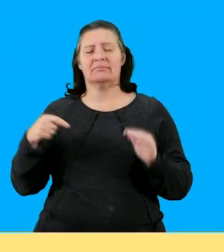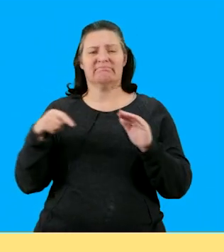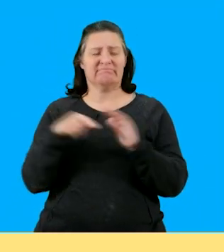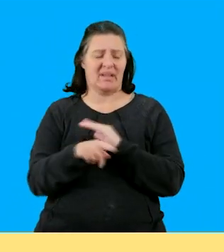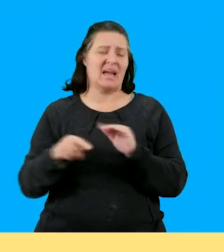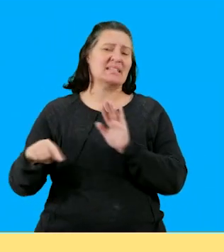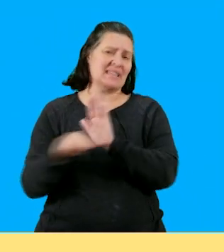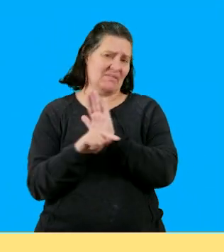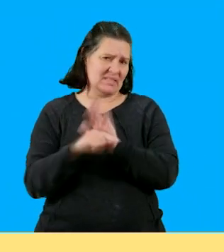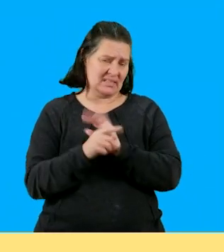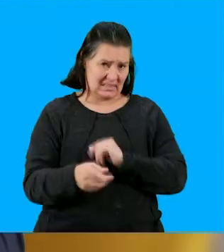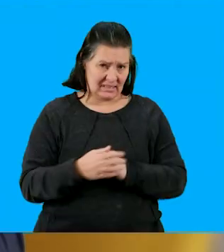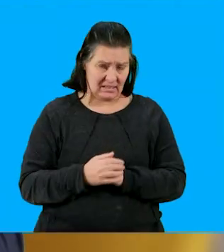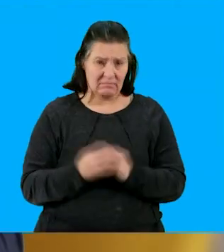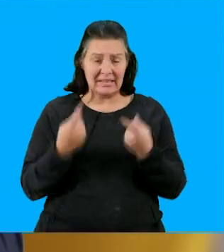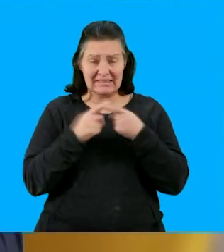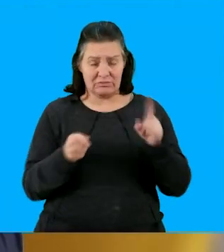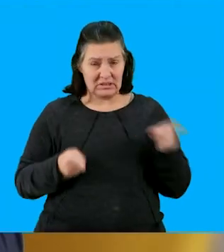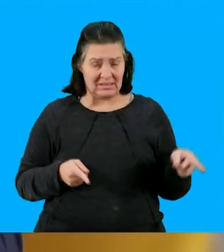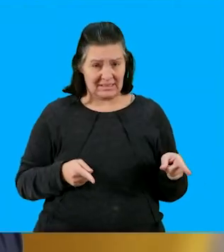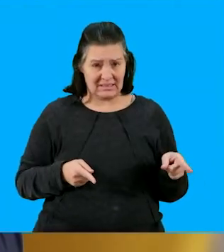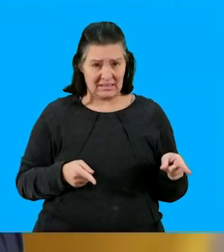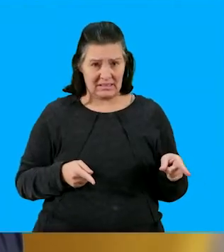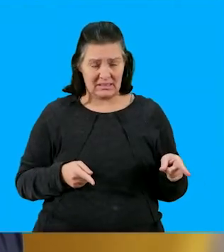surplus and trading stock deficit.